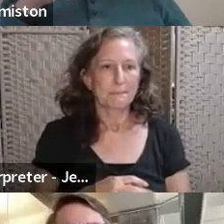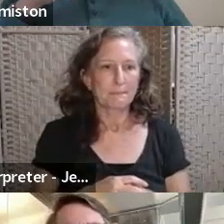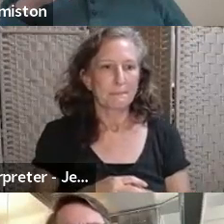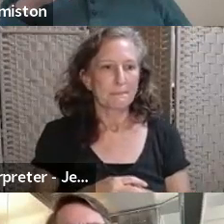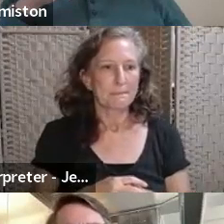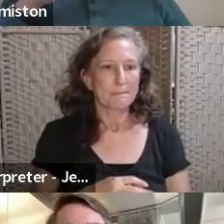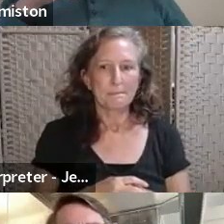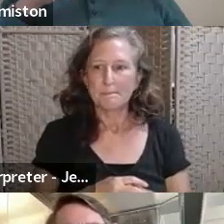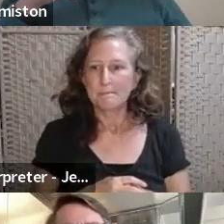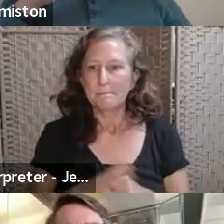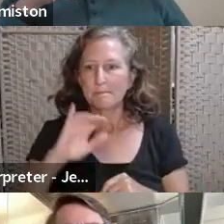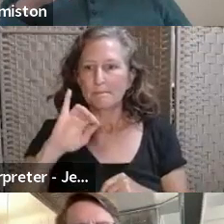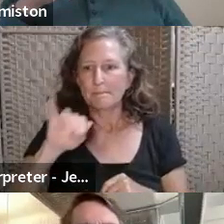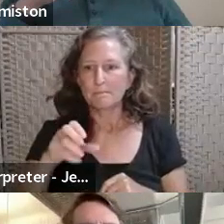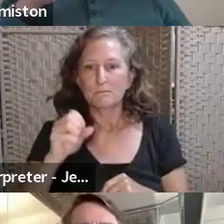Okay.